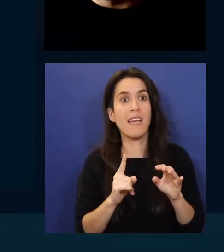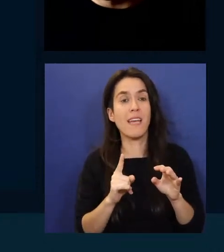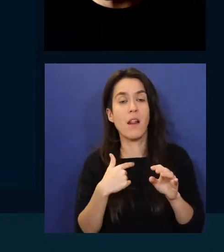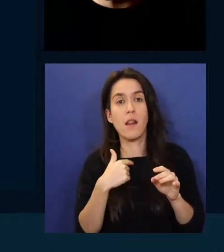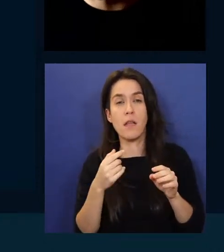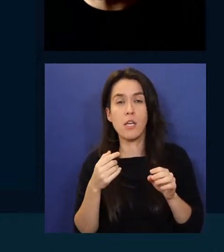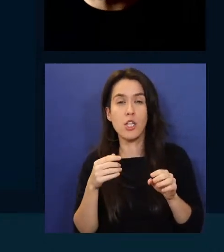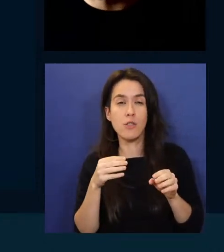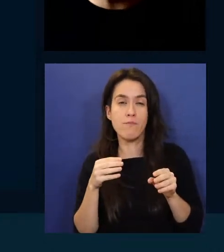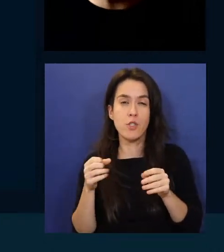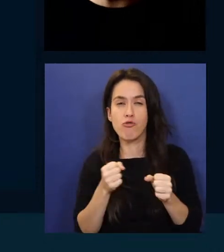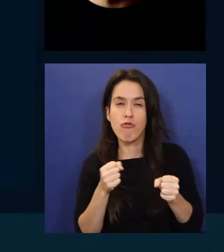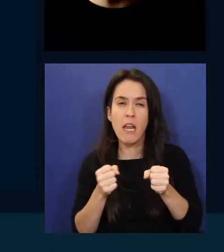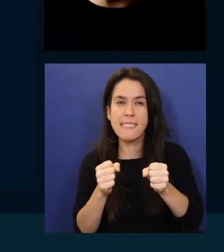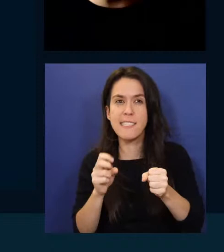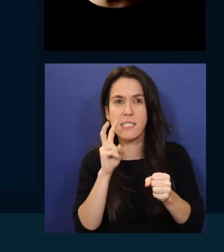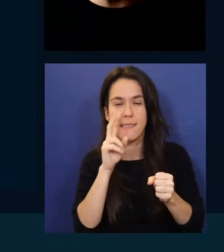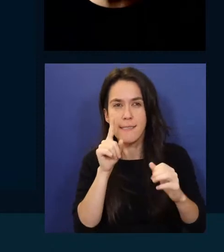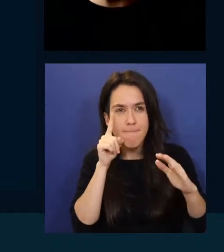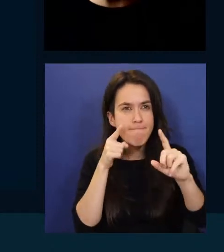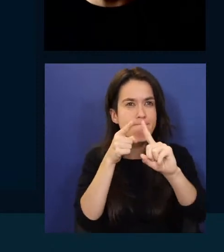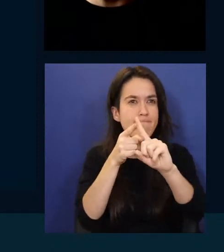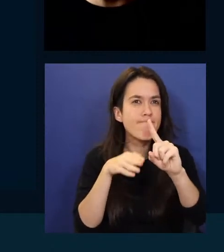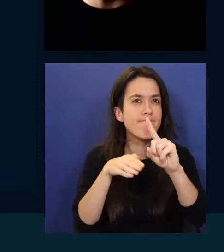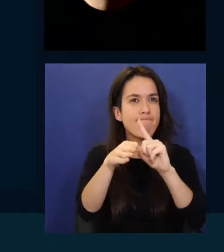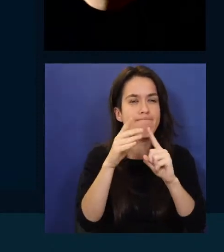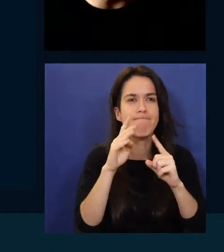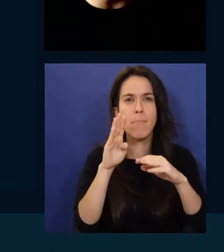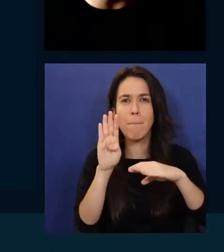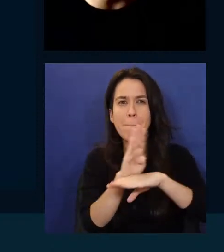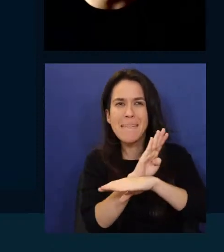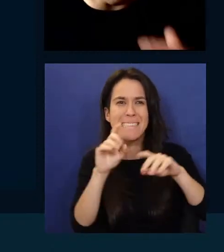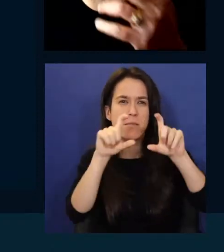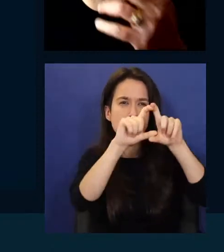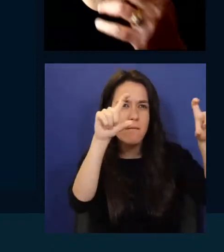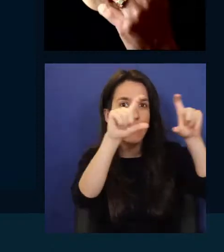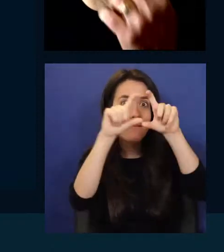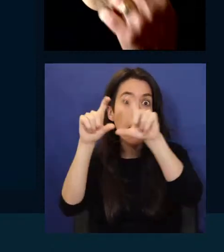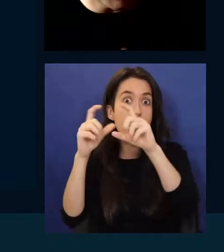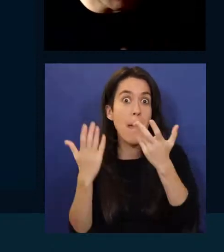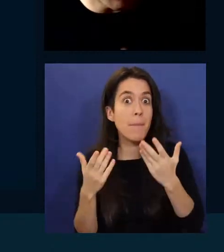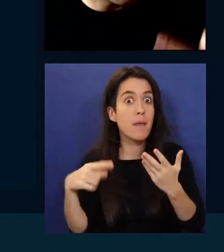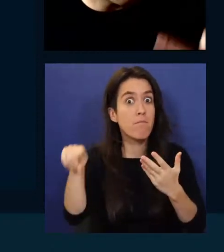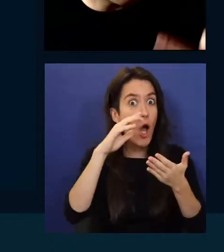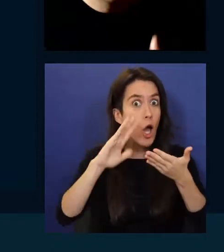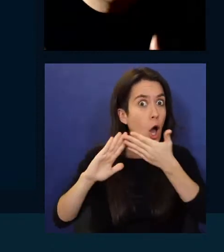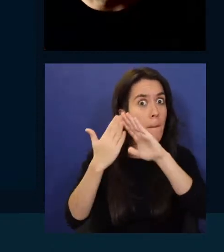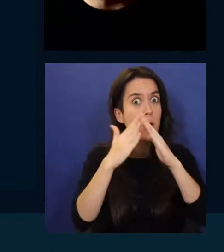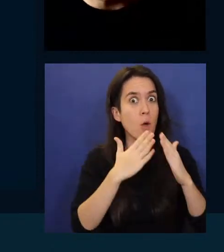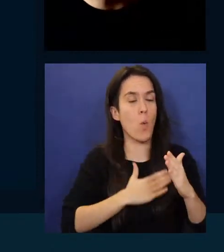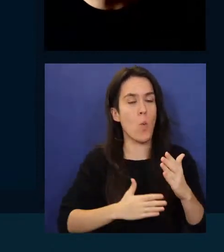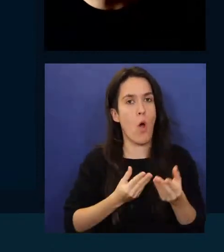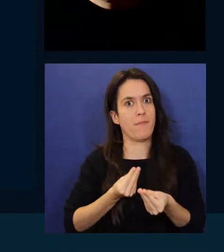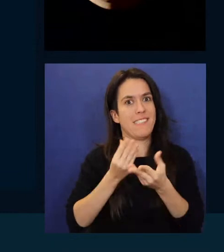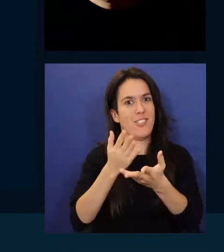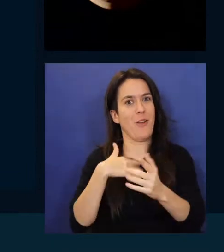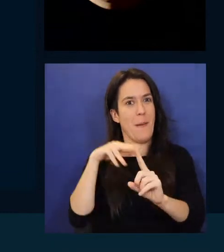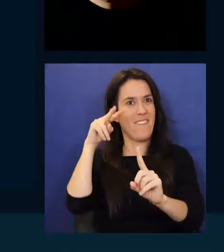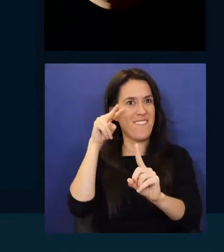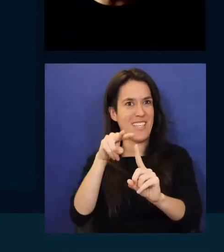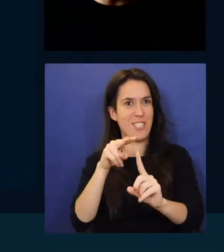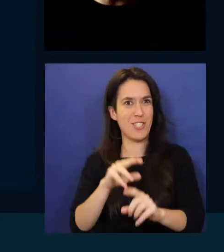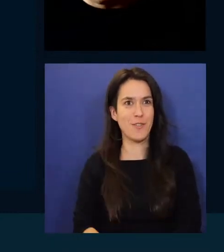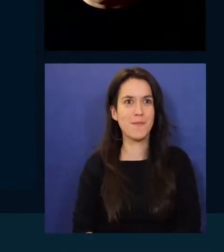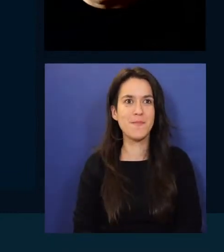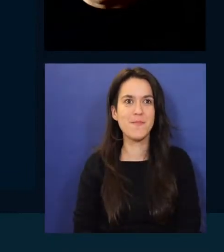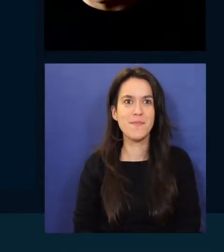that we're seeing with the core enterprise data warehouse, I thought it might be valuable for this community to hear our vision. Synapse, you may be aware we